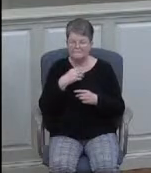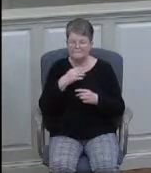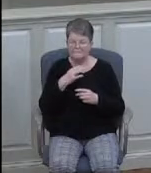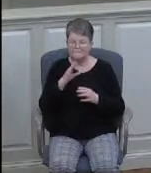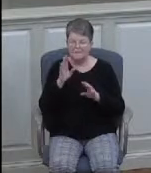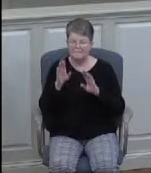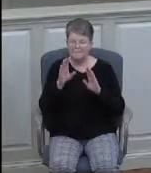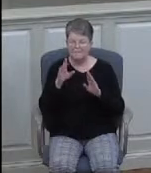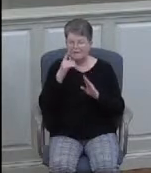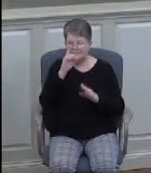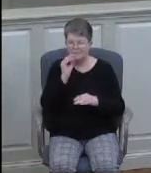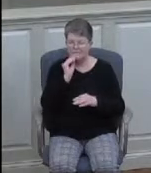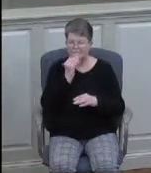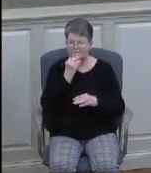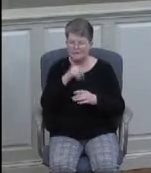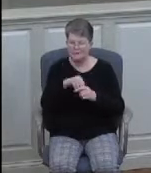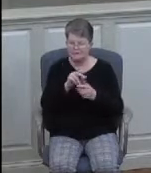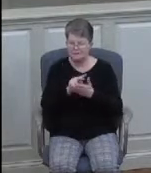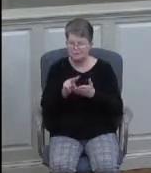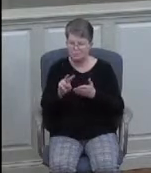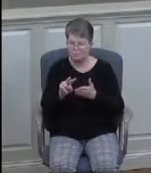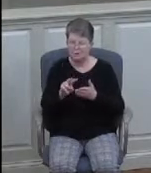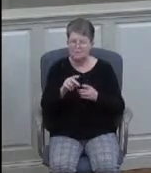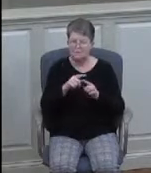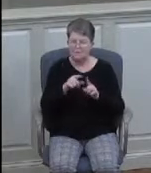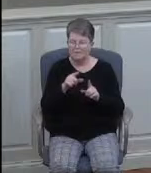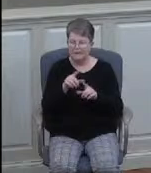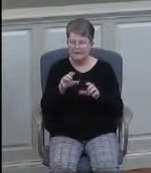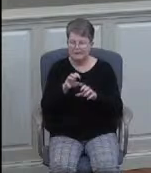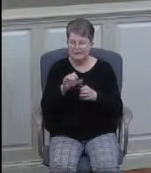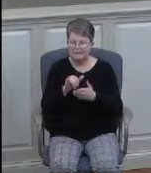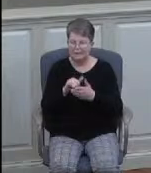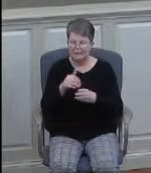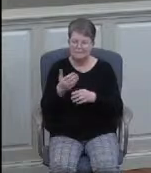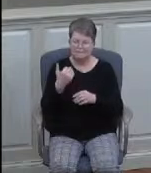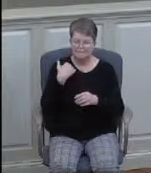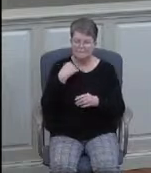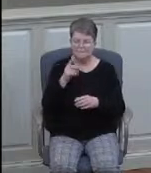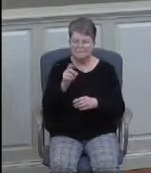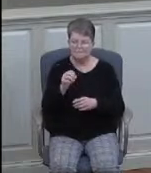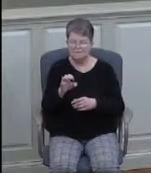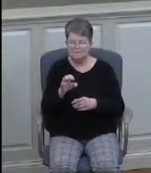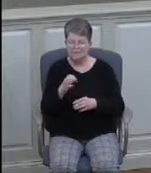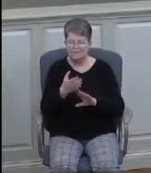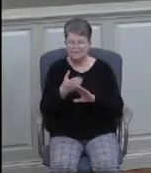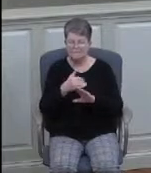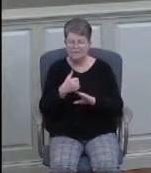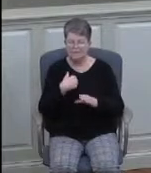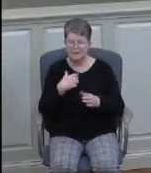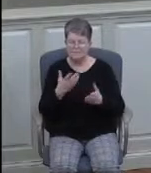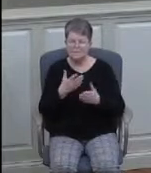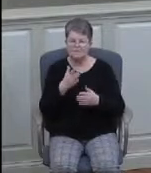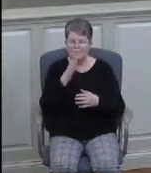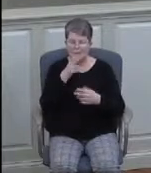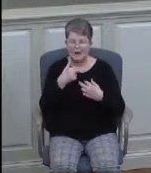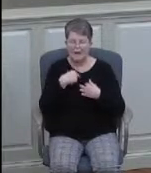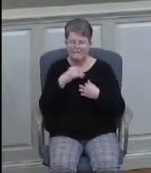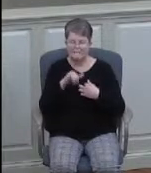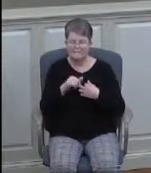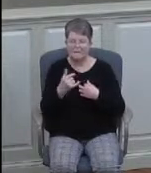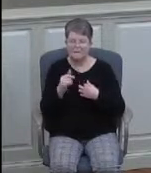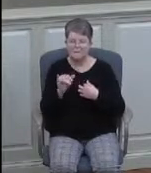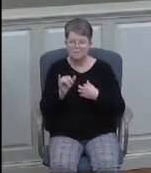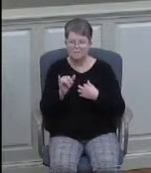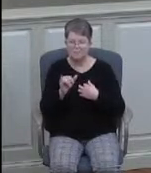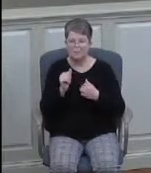award, which is actually, I think the bid was done in December, I think, or November, December, before I was here. But we'll have that as well. And that's something